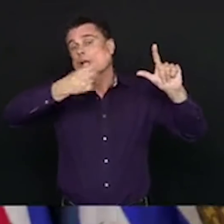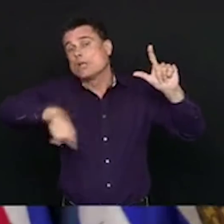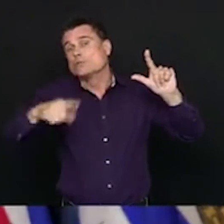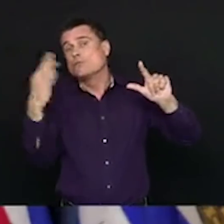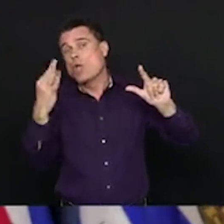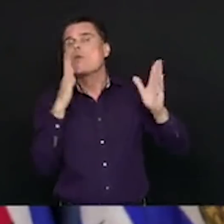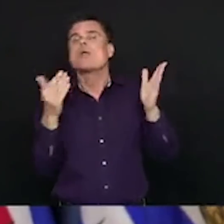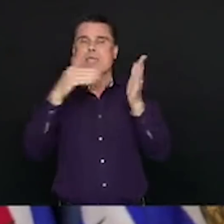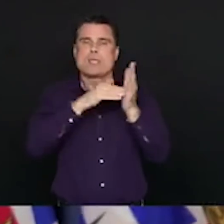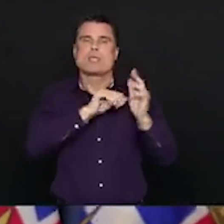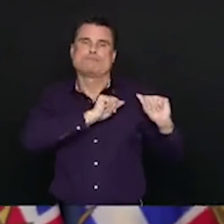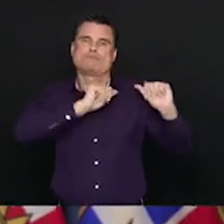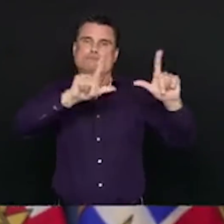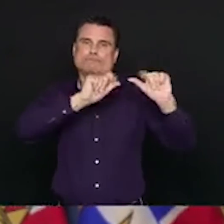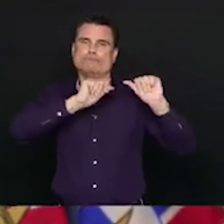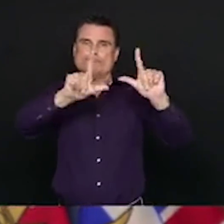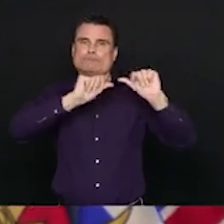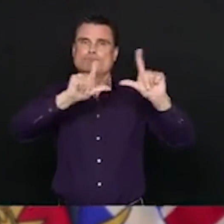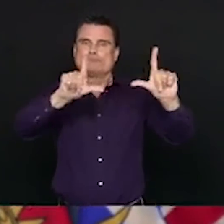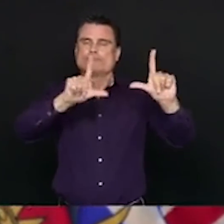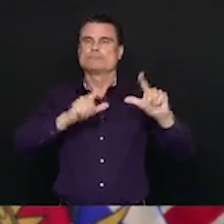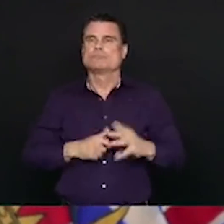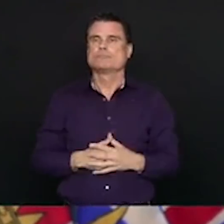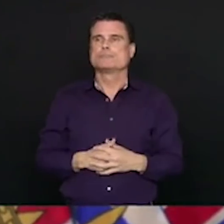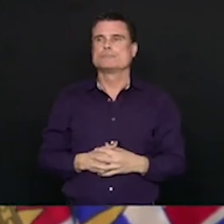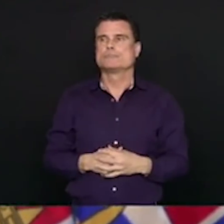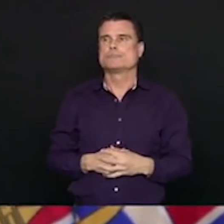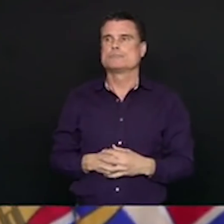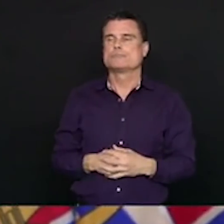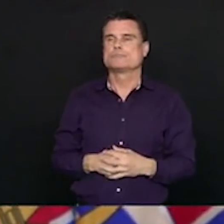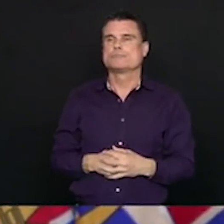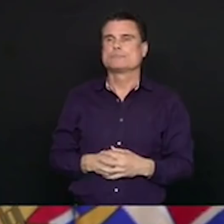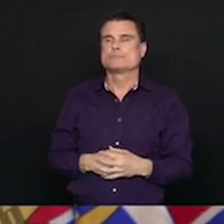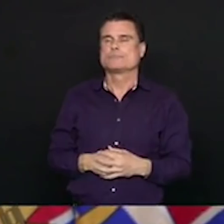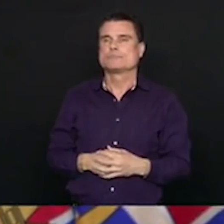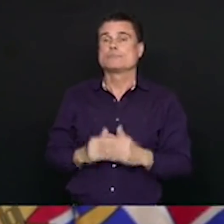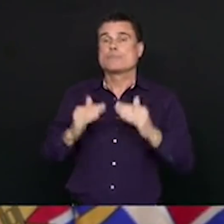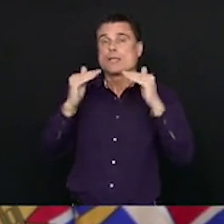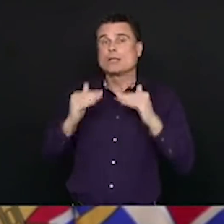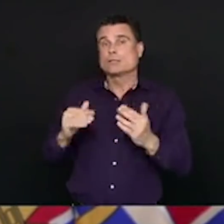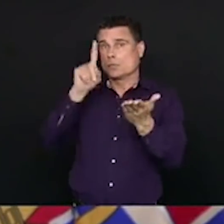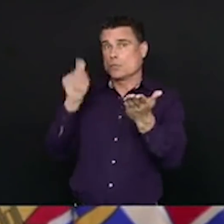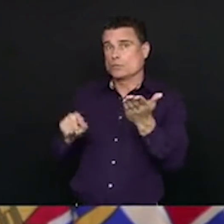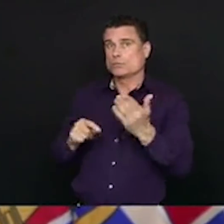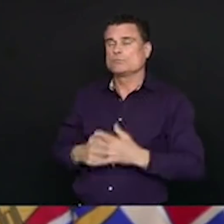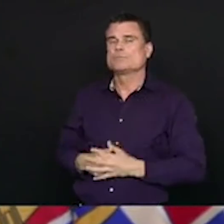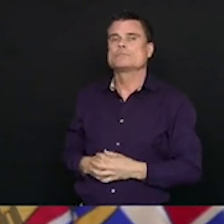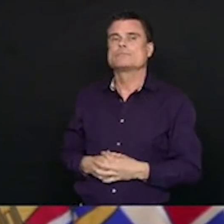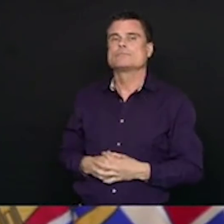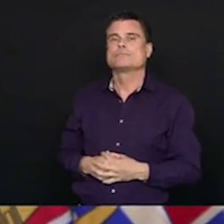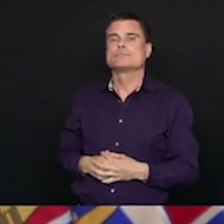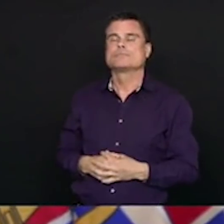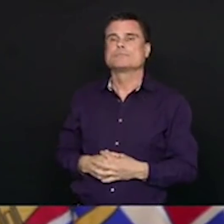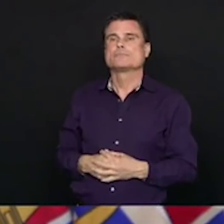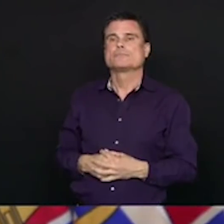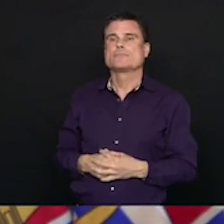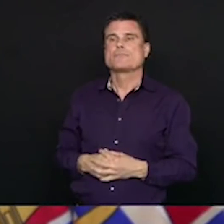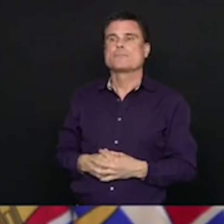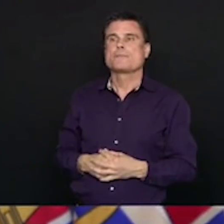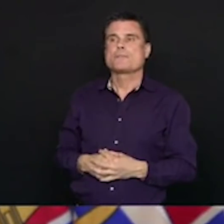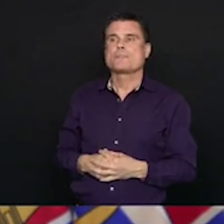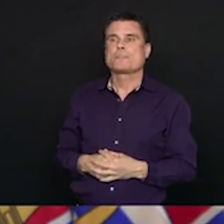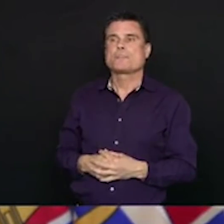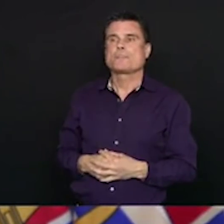Vaughn Palmer, go ahead. Yeah, I wanted to ask a follow-up on that one because now that we have the national